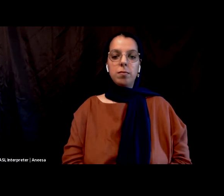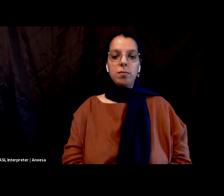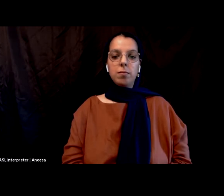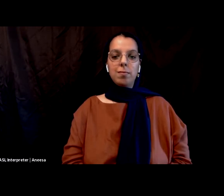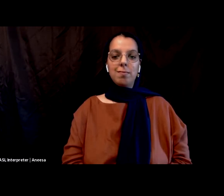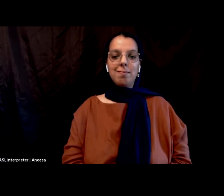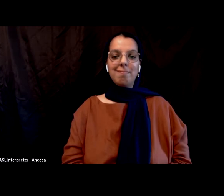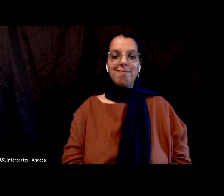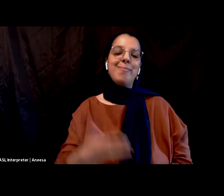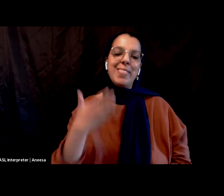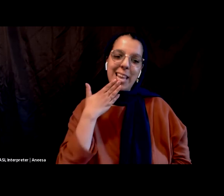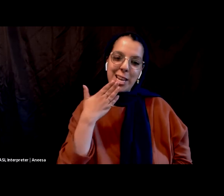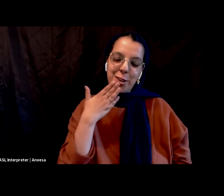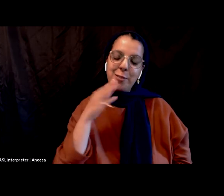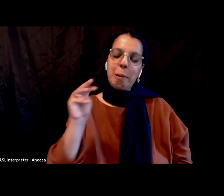Miigwetch, everyone.